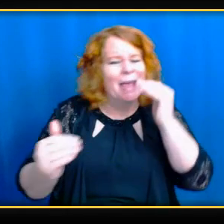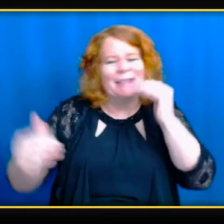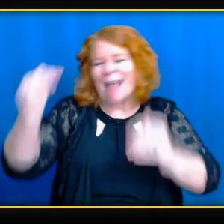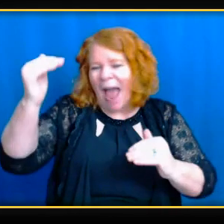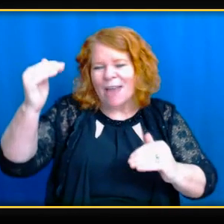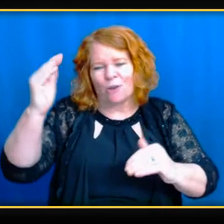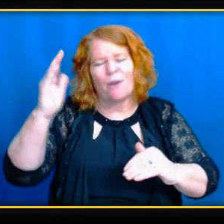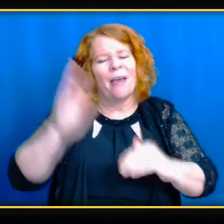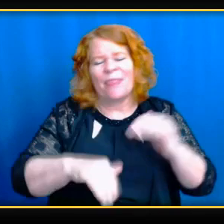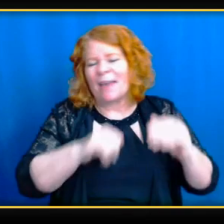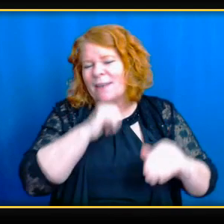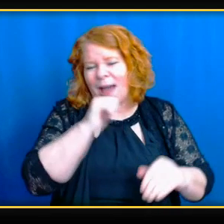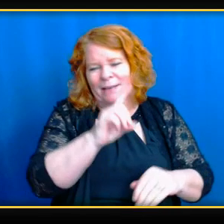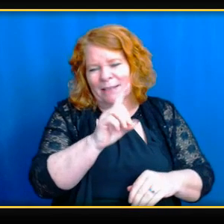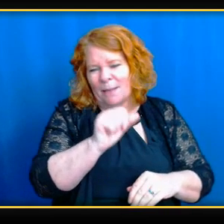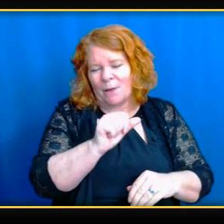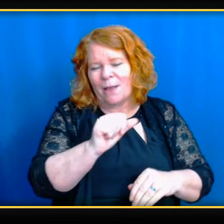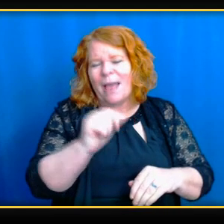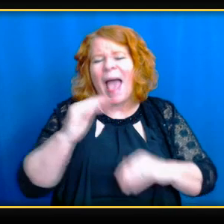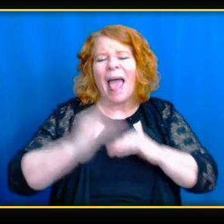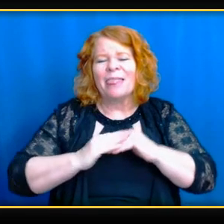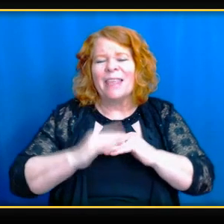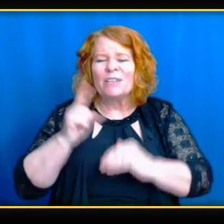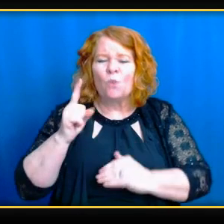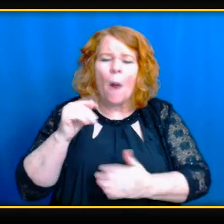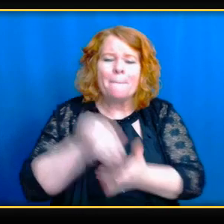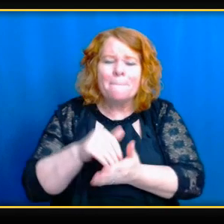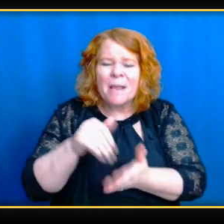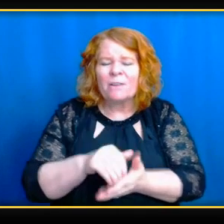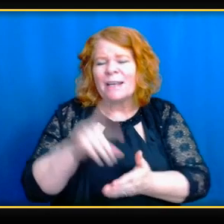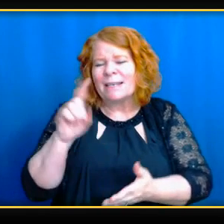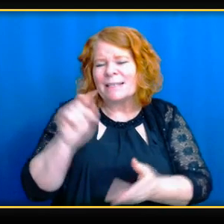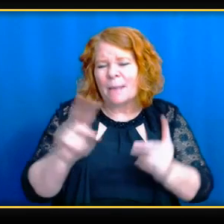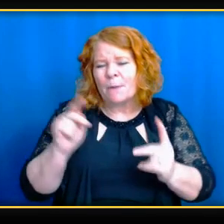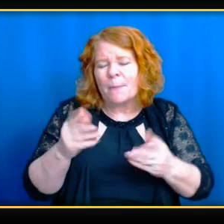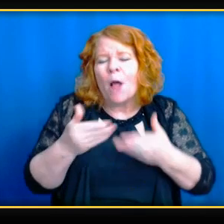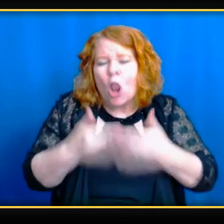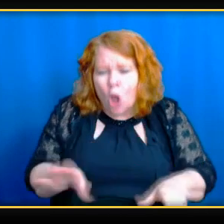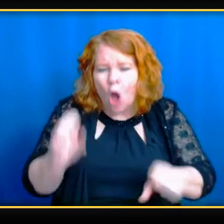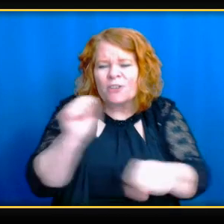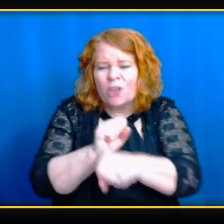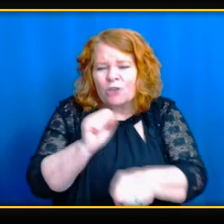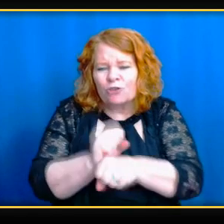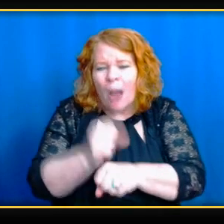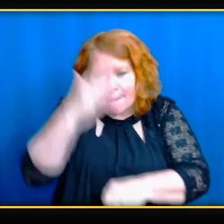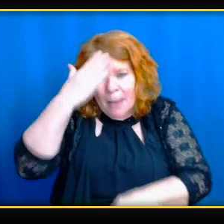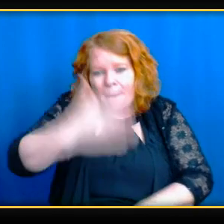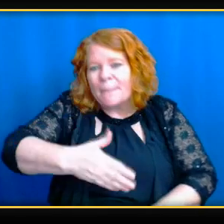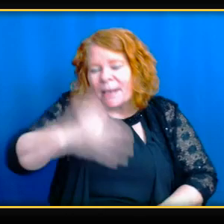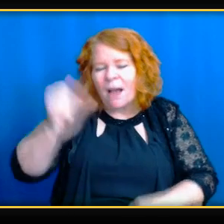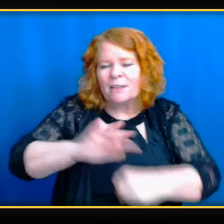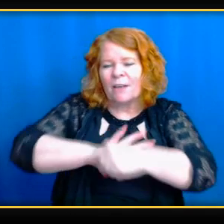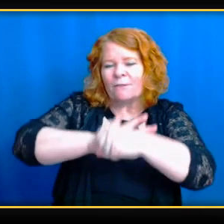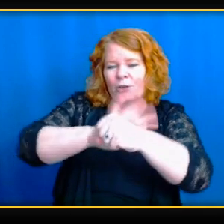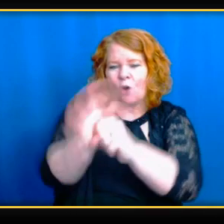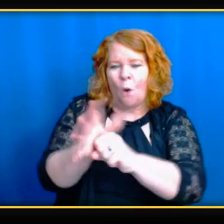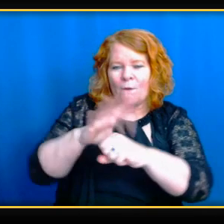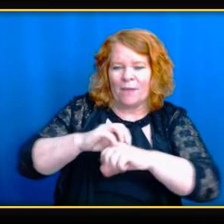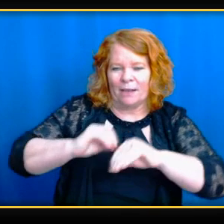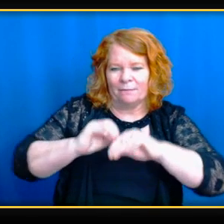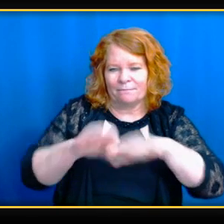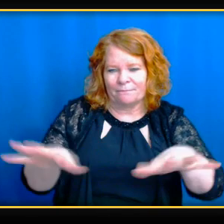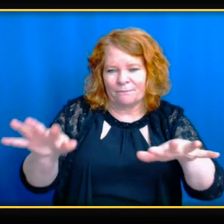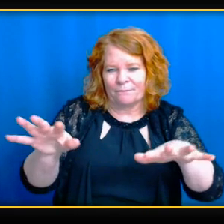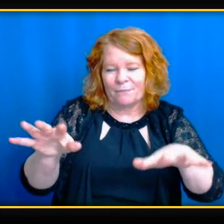million disabled people have lost their jobs since COVID. So employment, I think, which is a